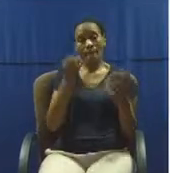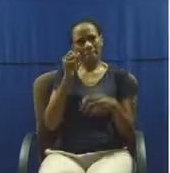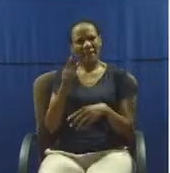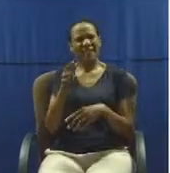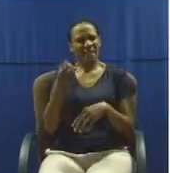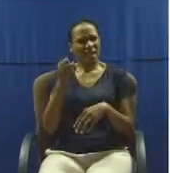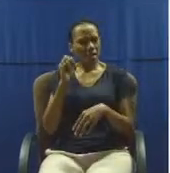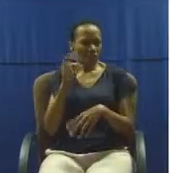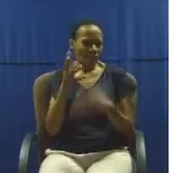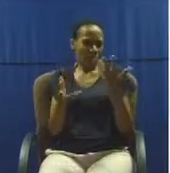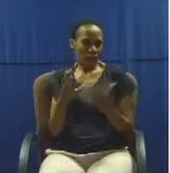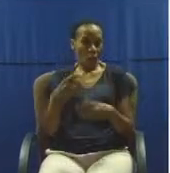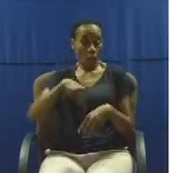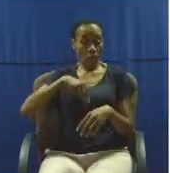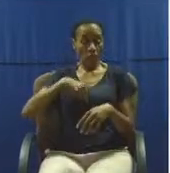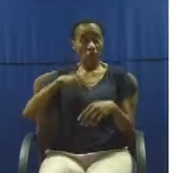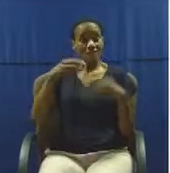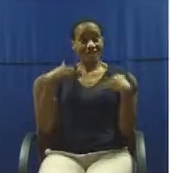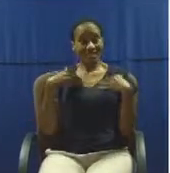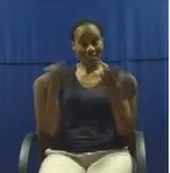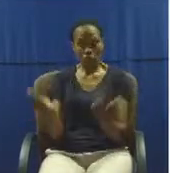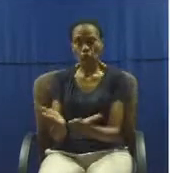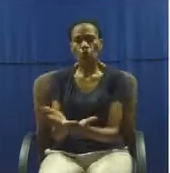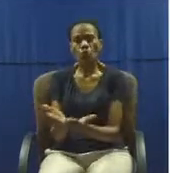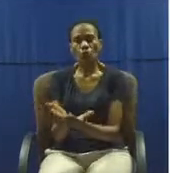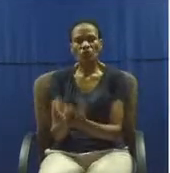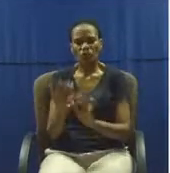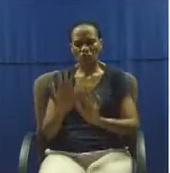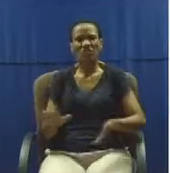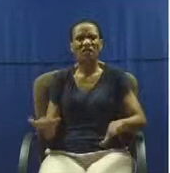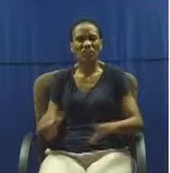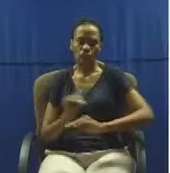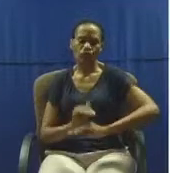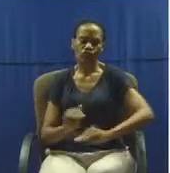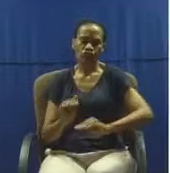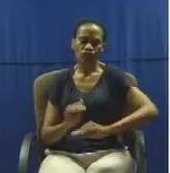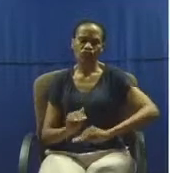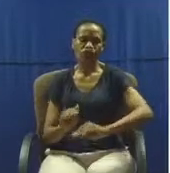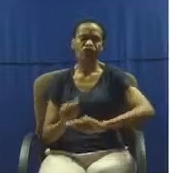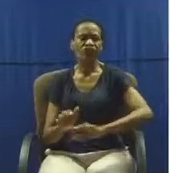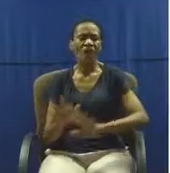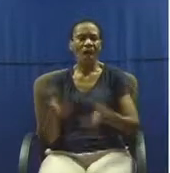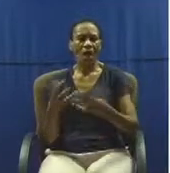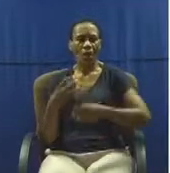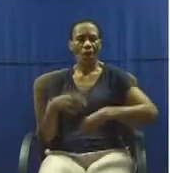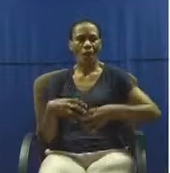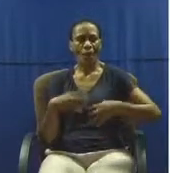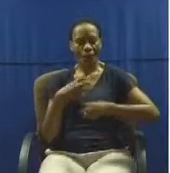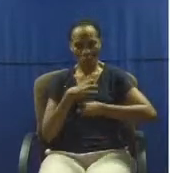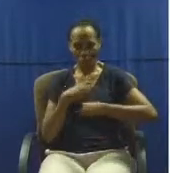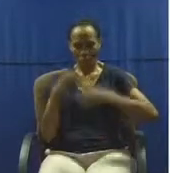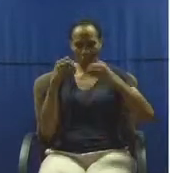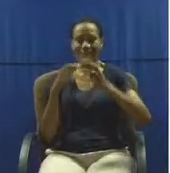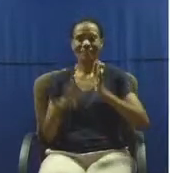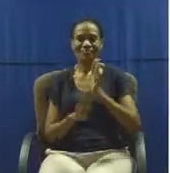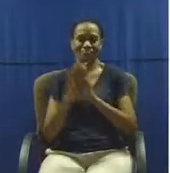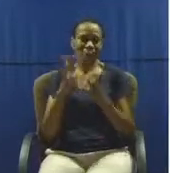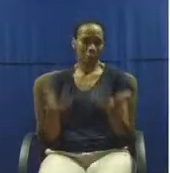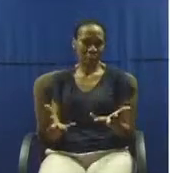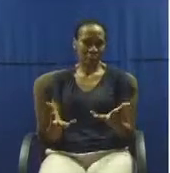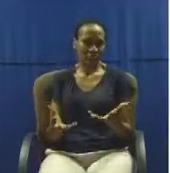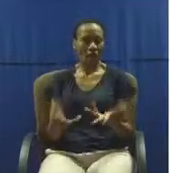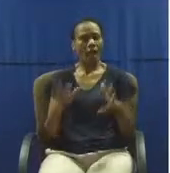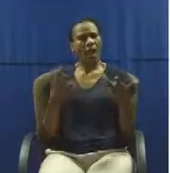entrepreneurial training right from the school level, the future could be brighter for them. By making